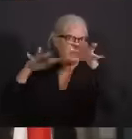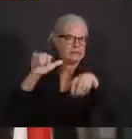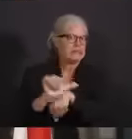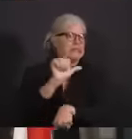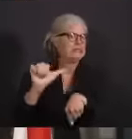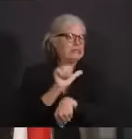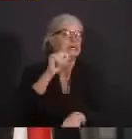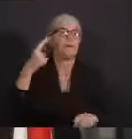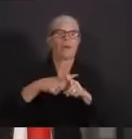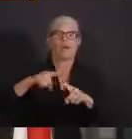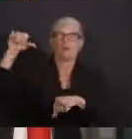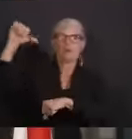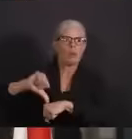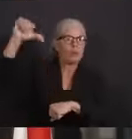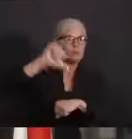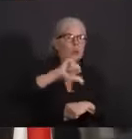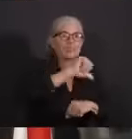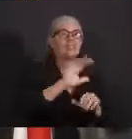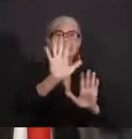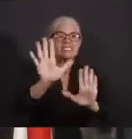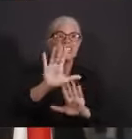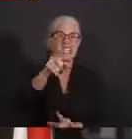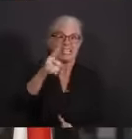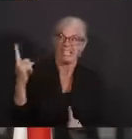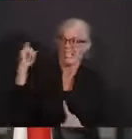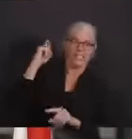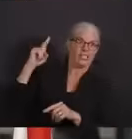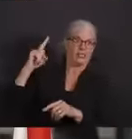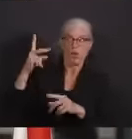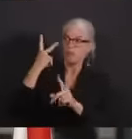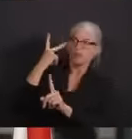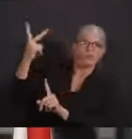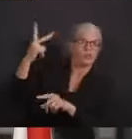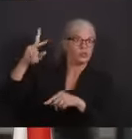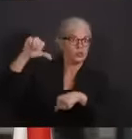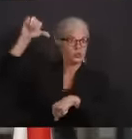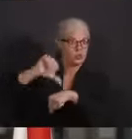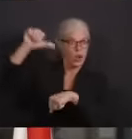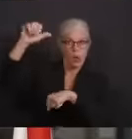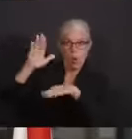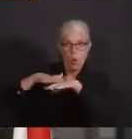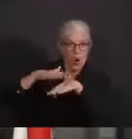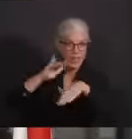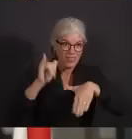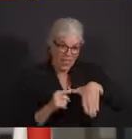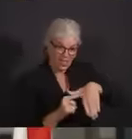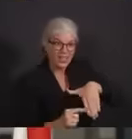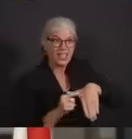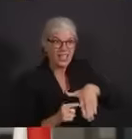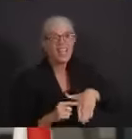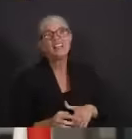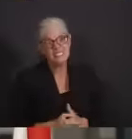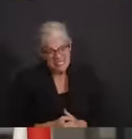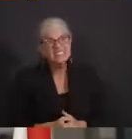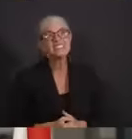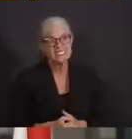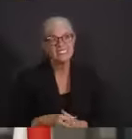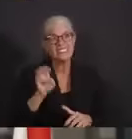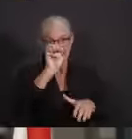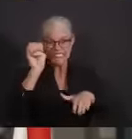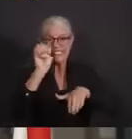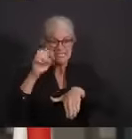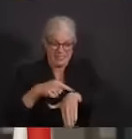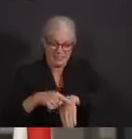make sure if a tornado warning comes in, especially on our east coast of Florida, we have certainly had a lot of tornadic activity over